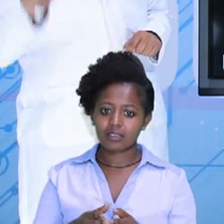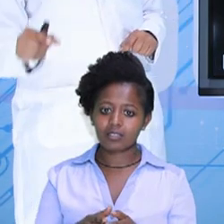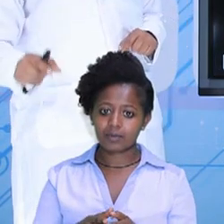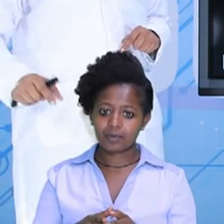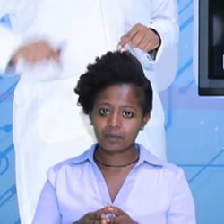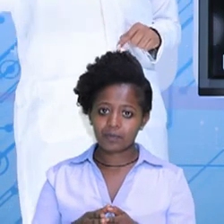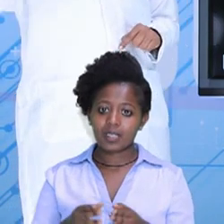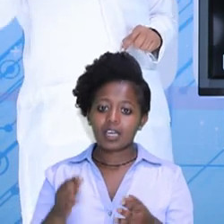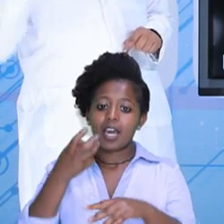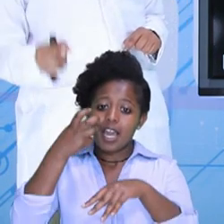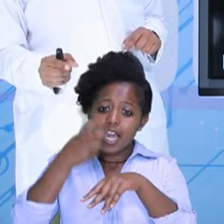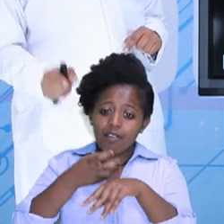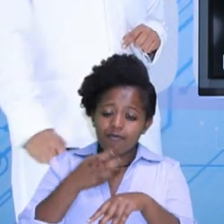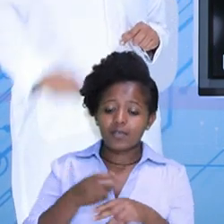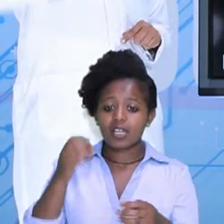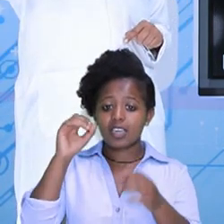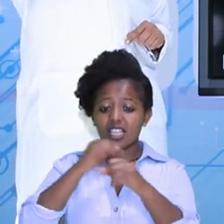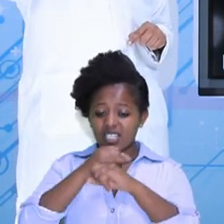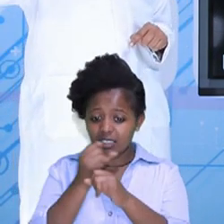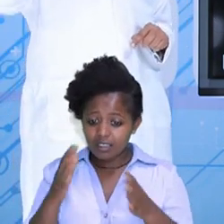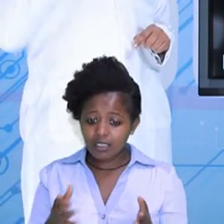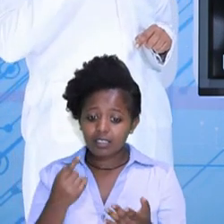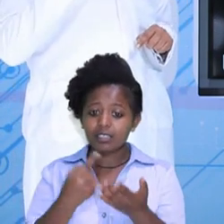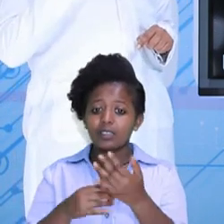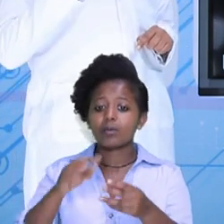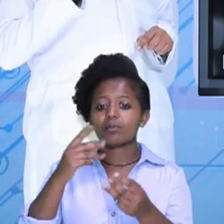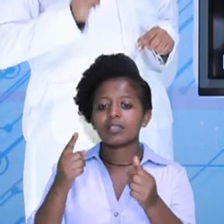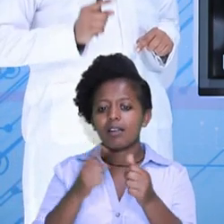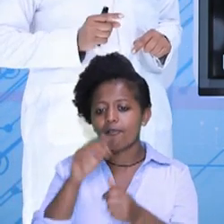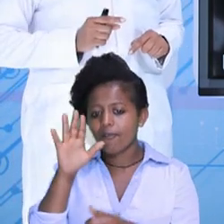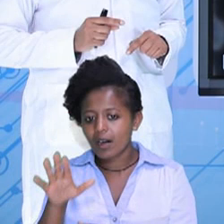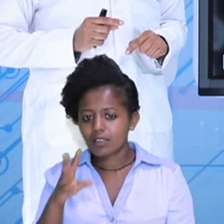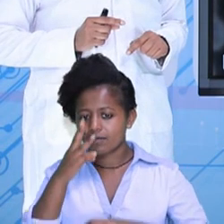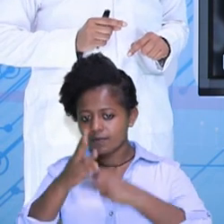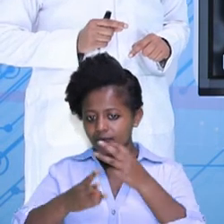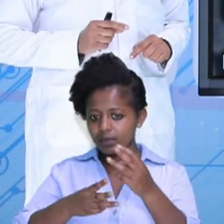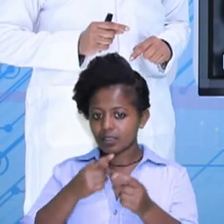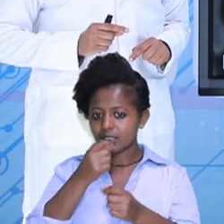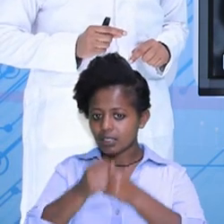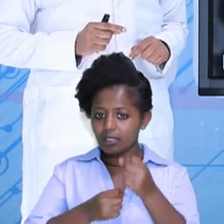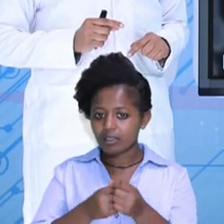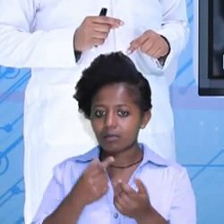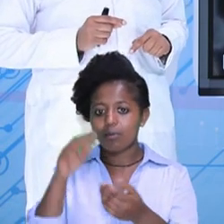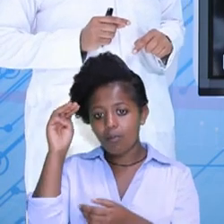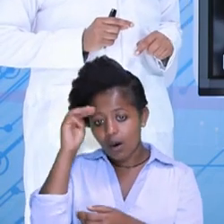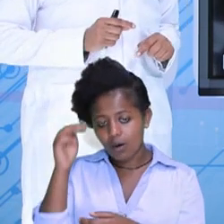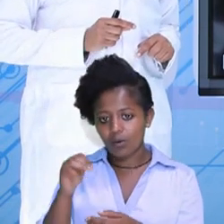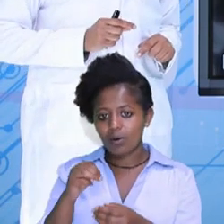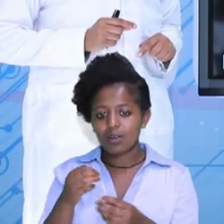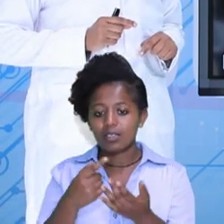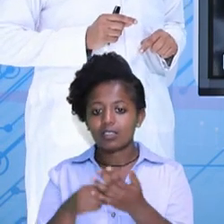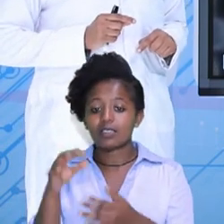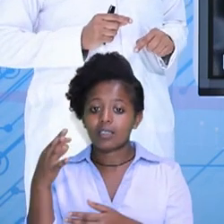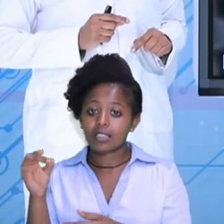of agriculture, heavy industry. This was the first 5-year plan of Mao Zedong,